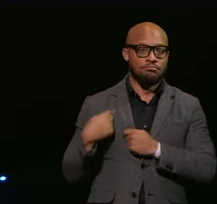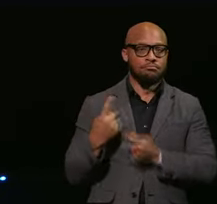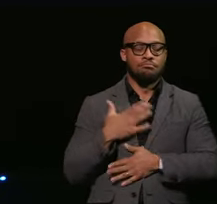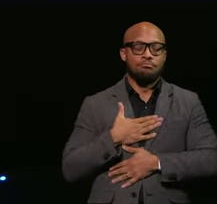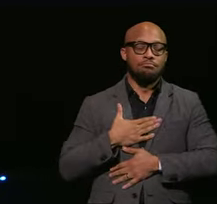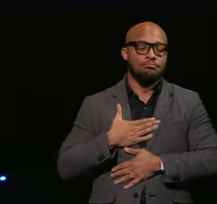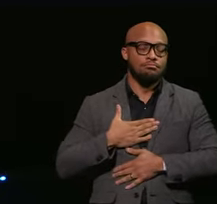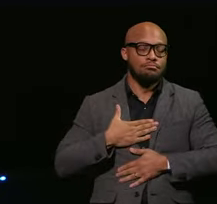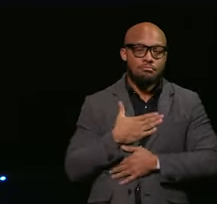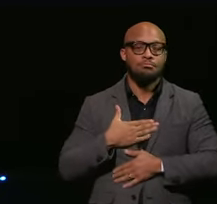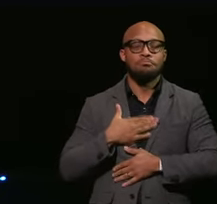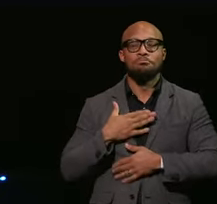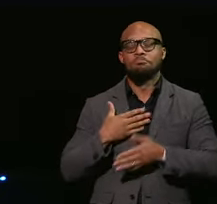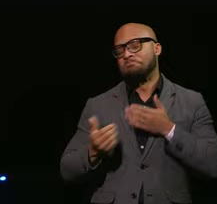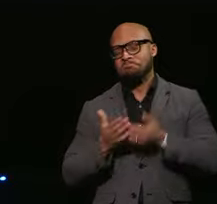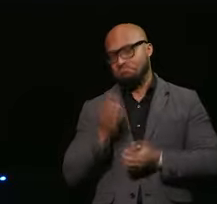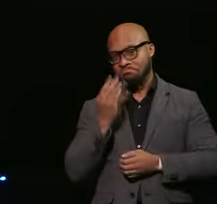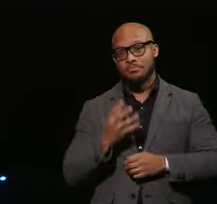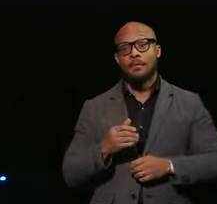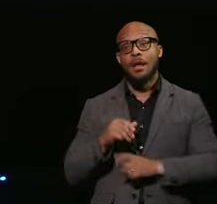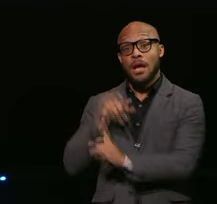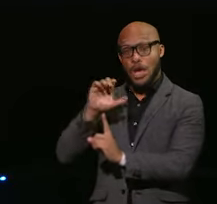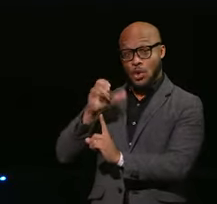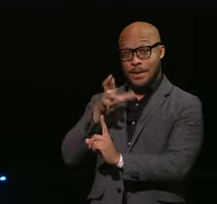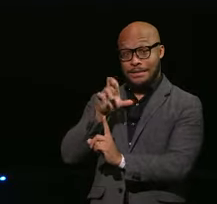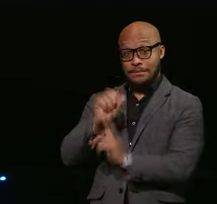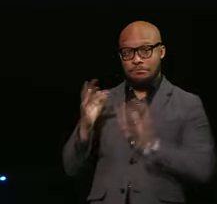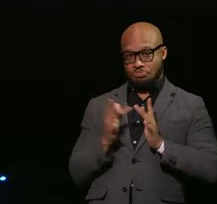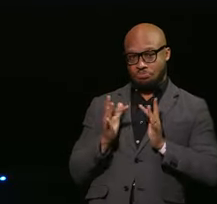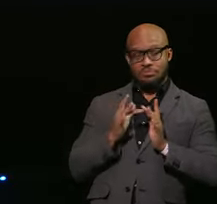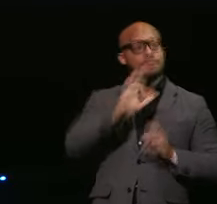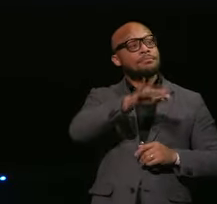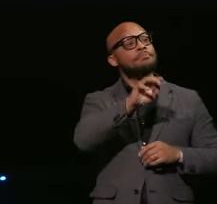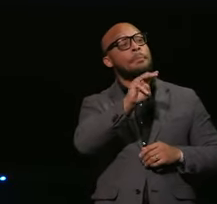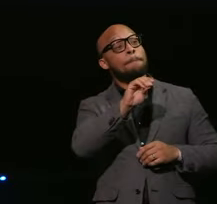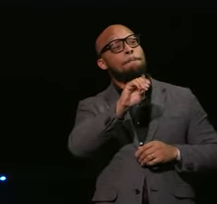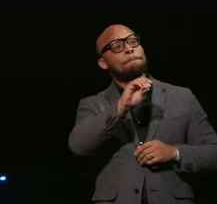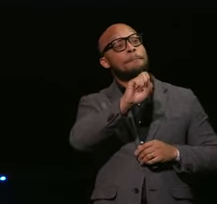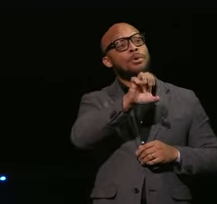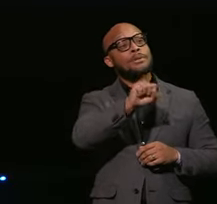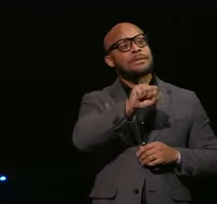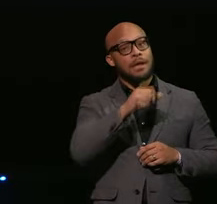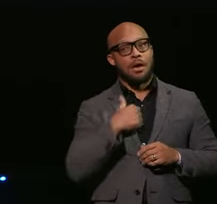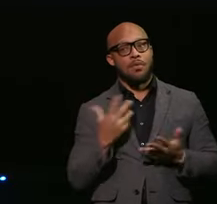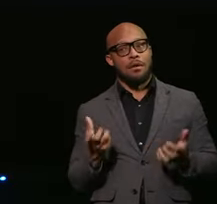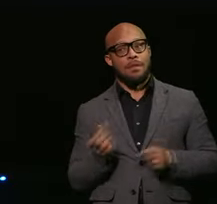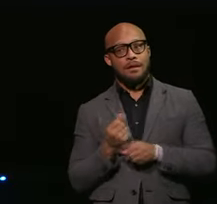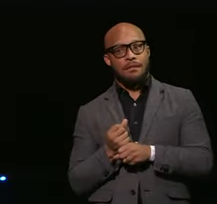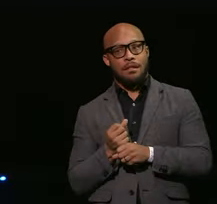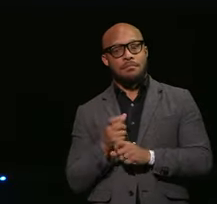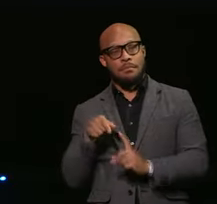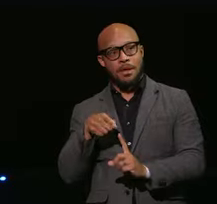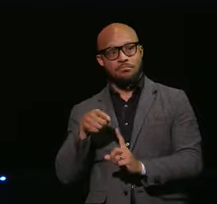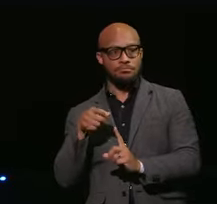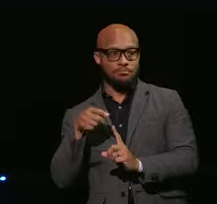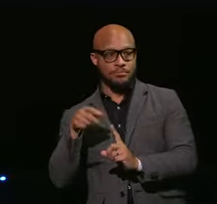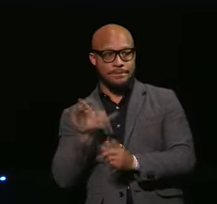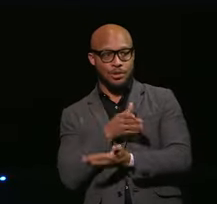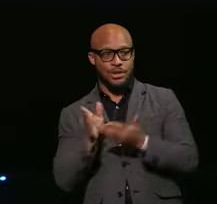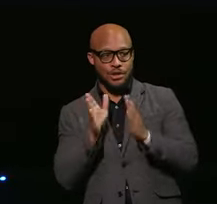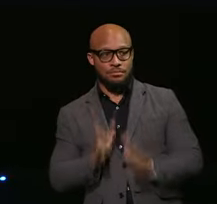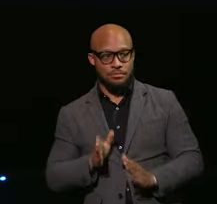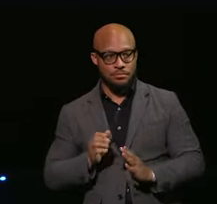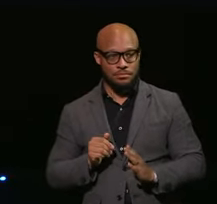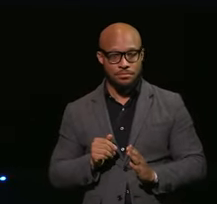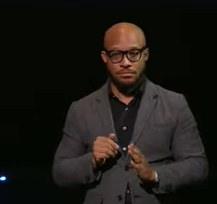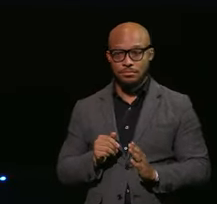wonderful arrangement. Anyway, Chris reached out and said, look, Moses, I want to make a film about this musician. And at that